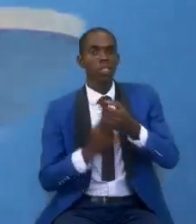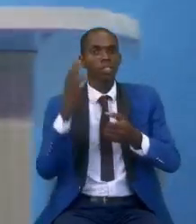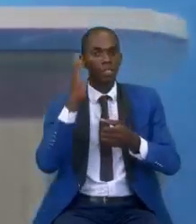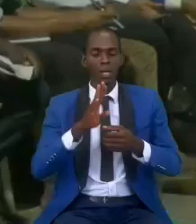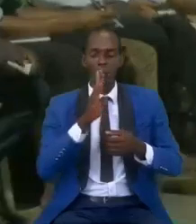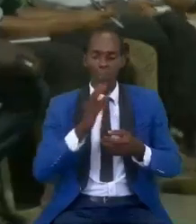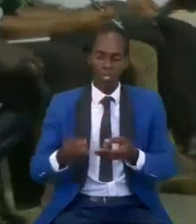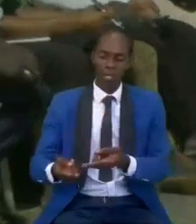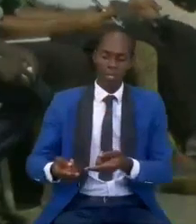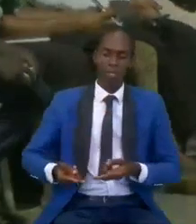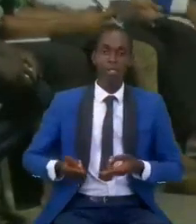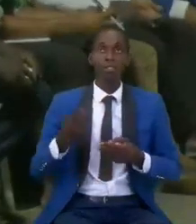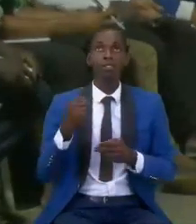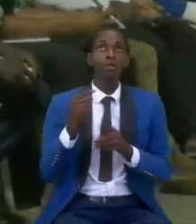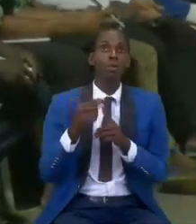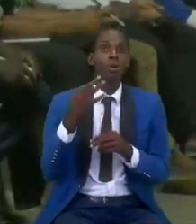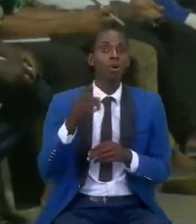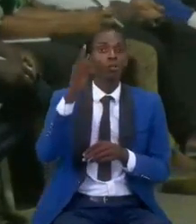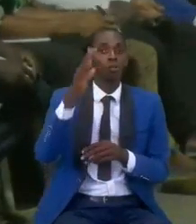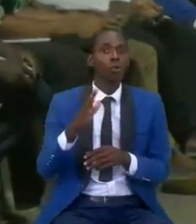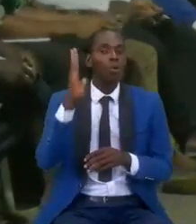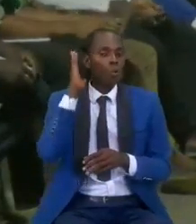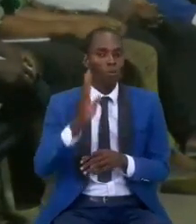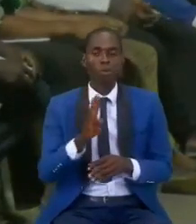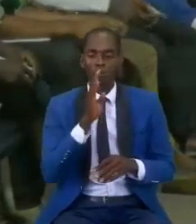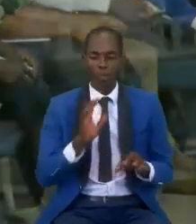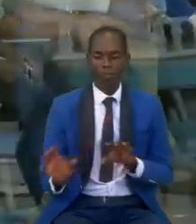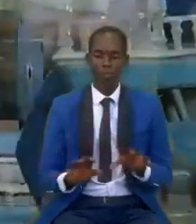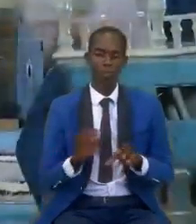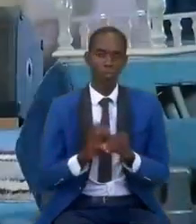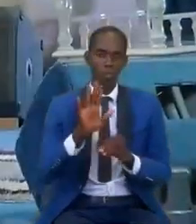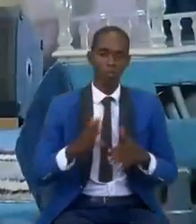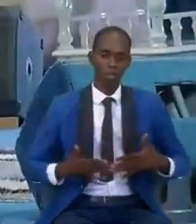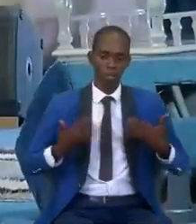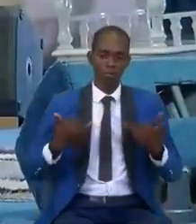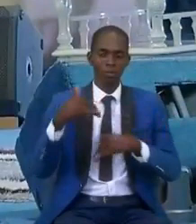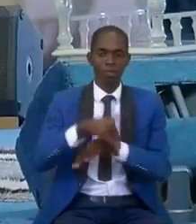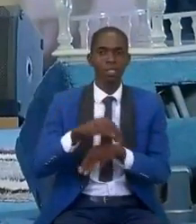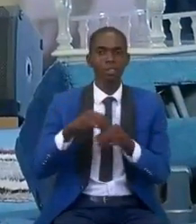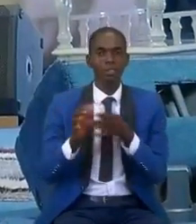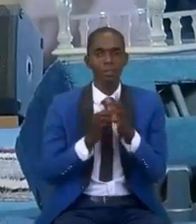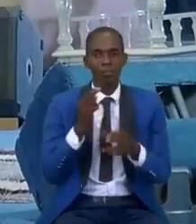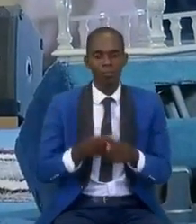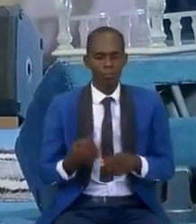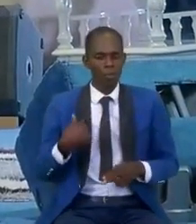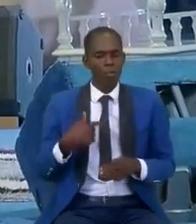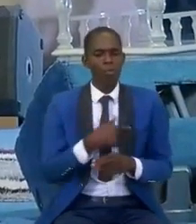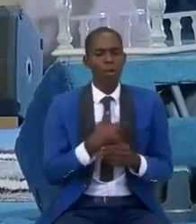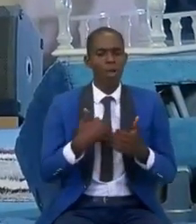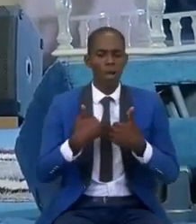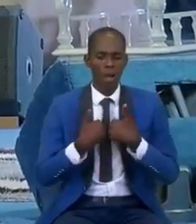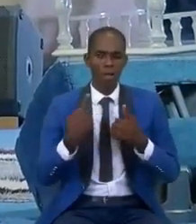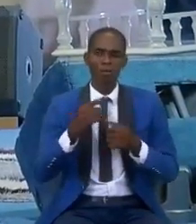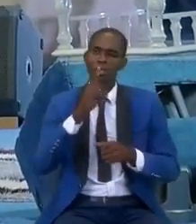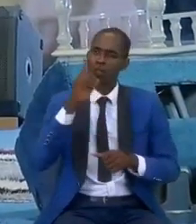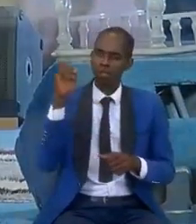life tonight. We have the assurance, because God says, I am God, I change not. We have the assurance because he's